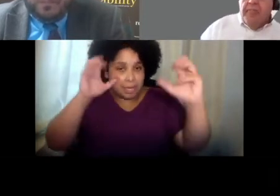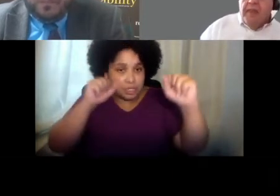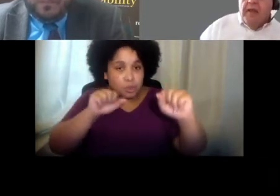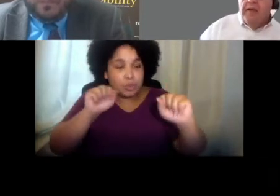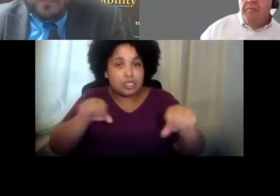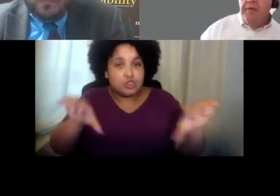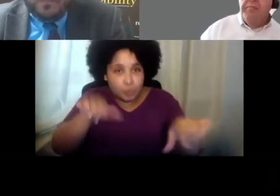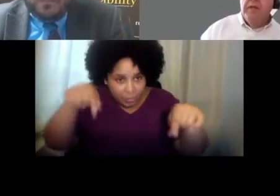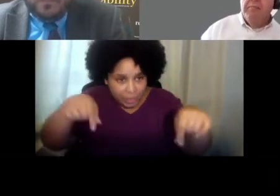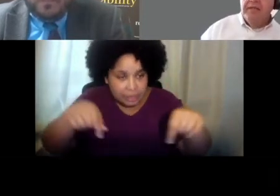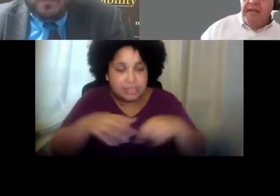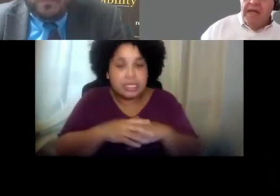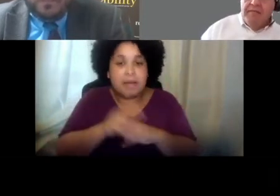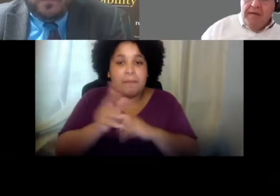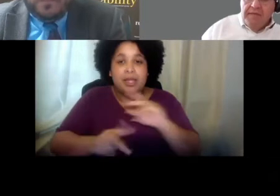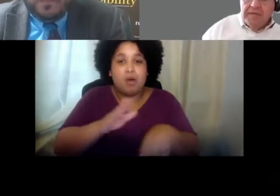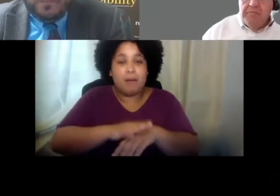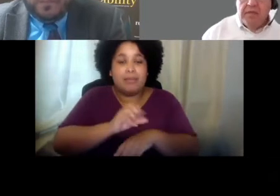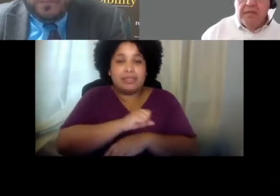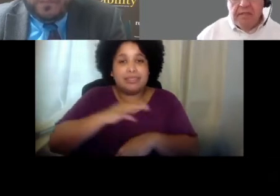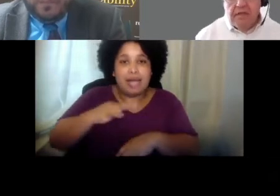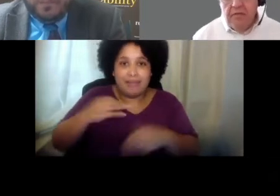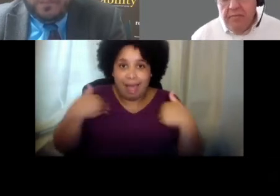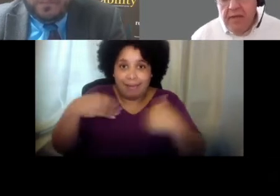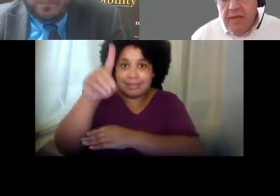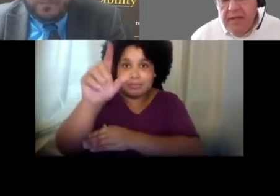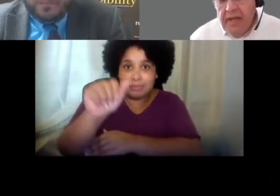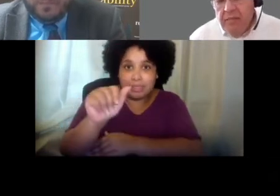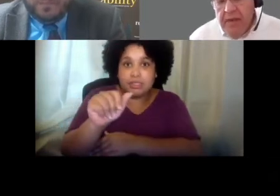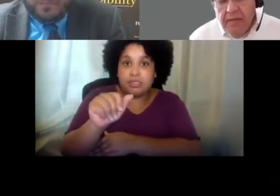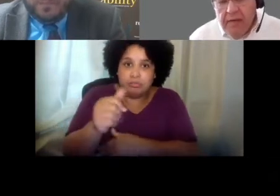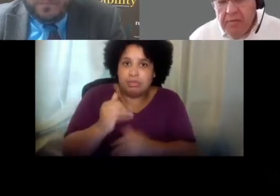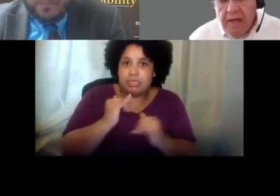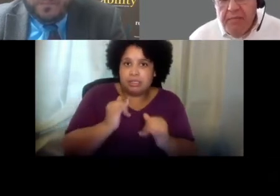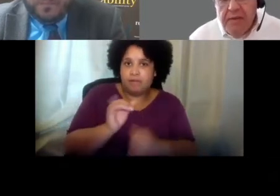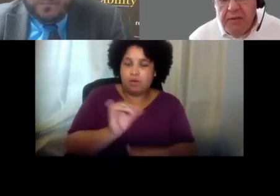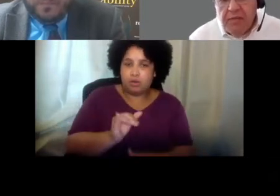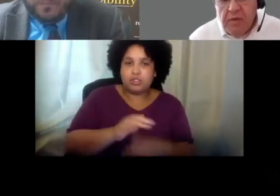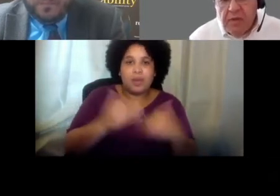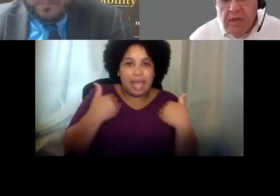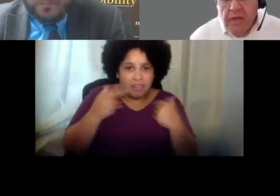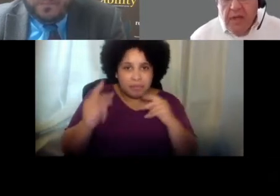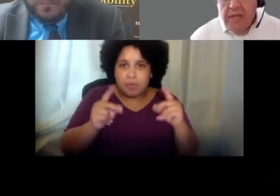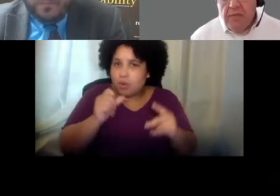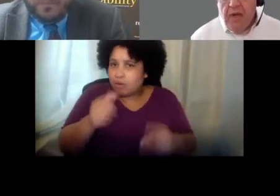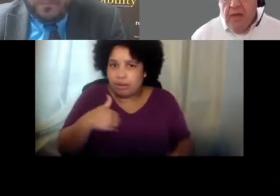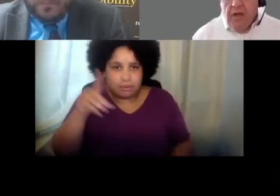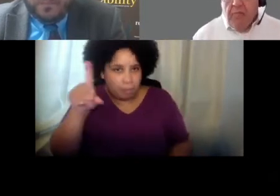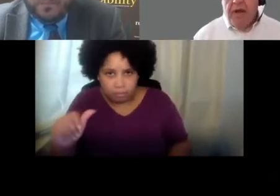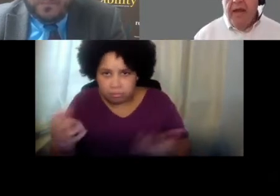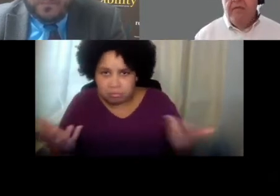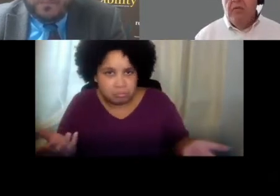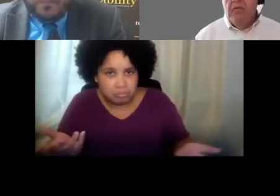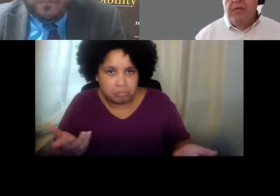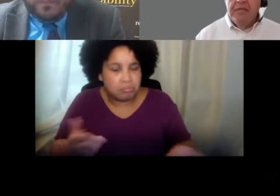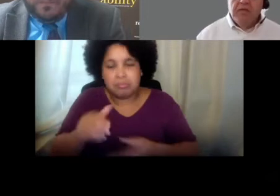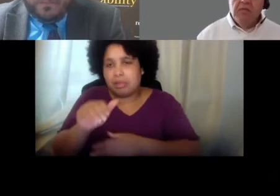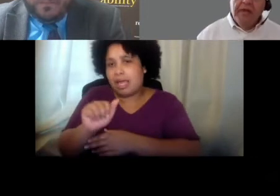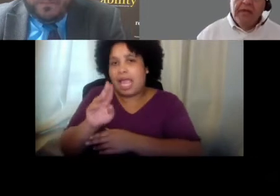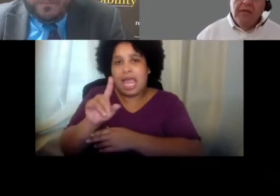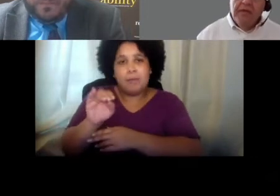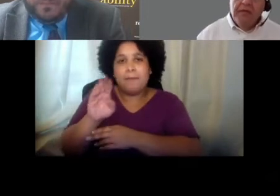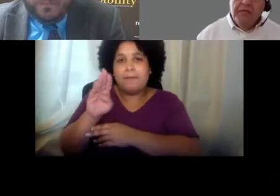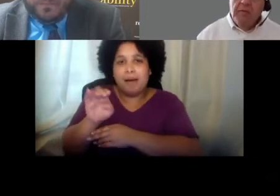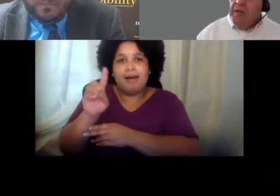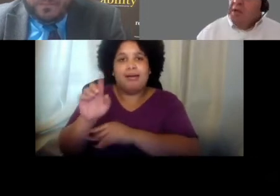and people on my staff have disabilities, including me, and we have able-bodied people as well. But I have no limits to